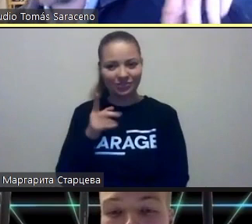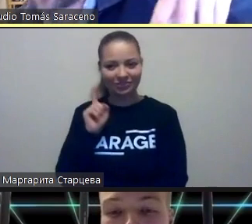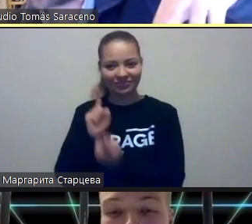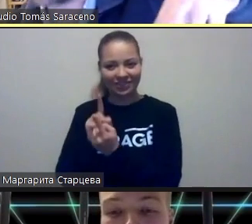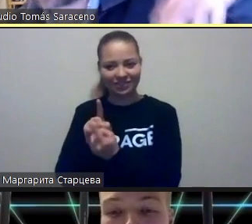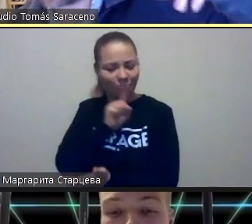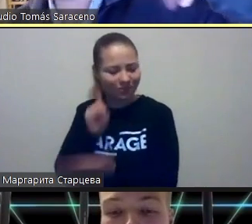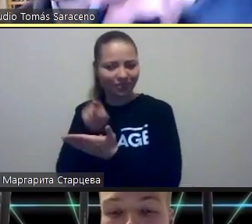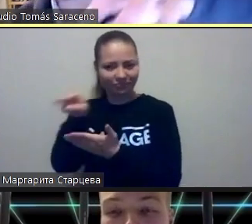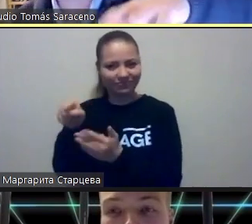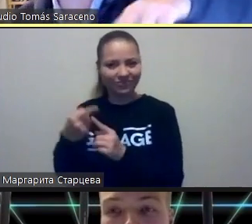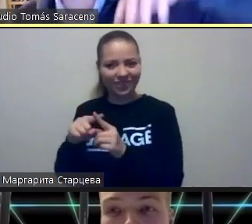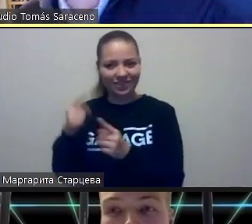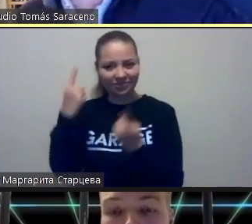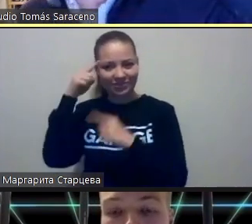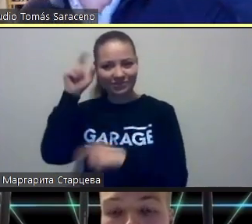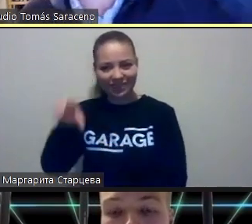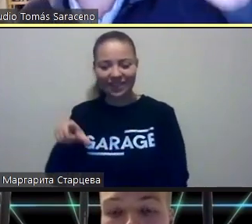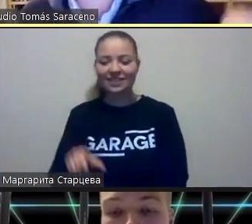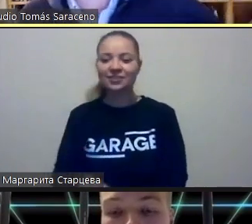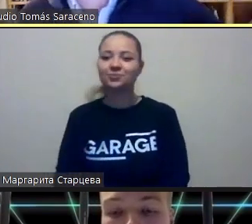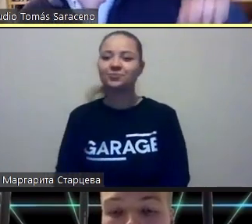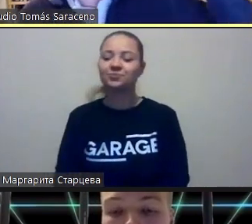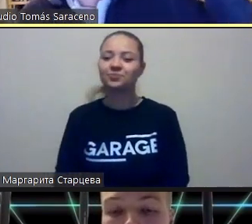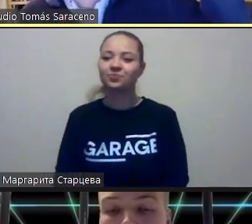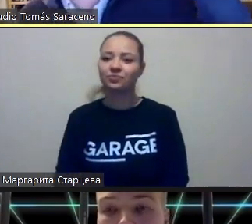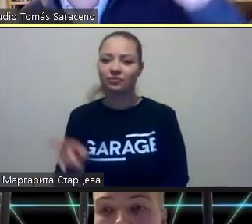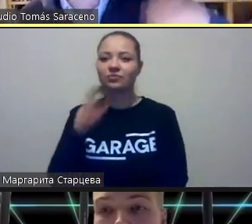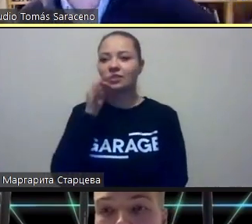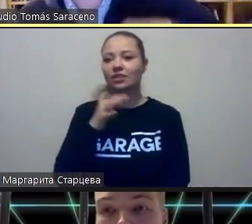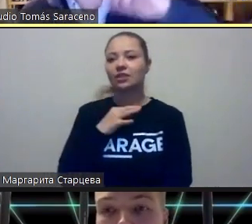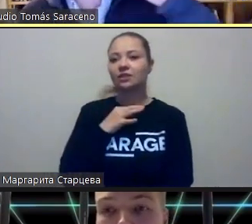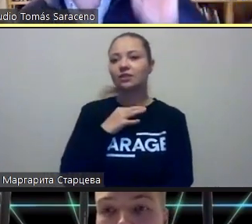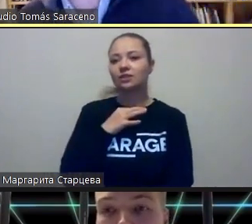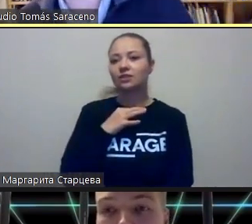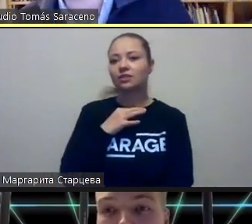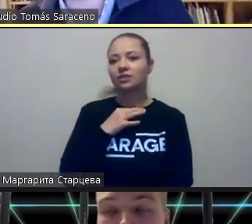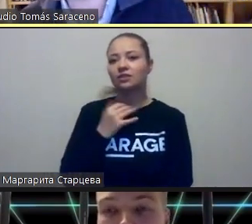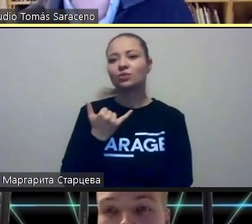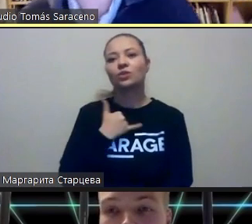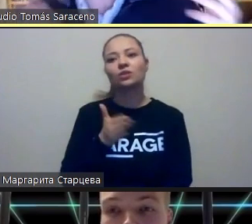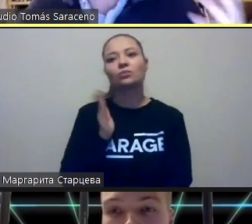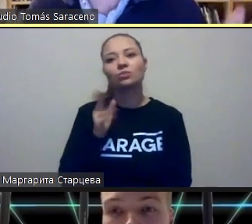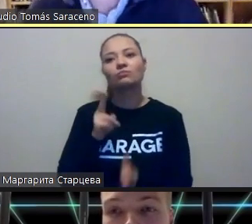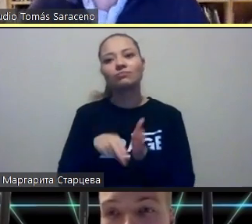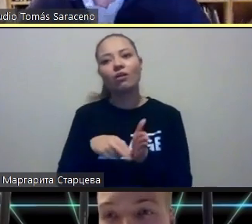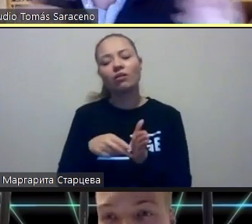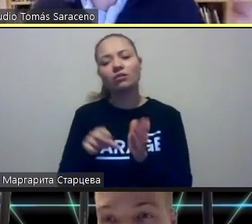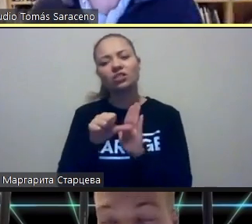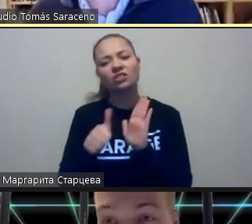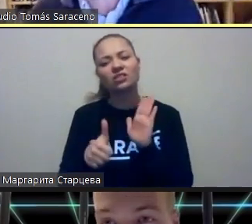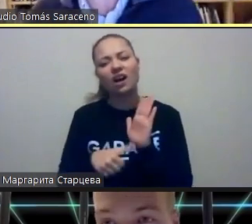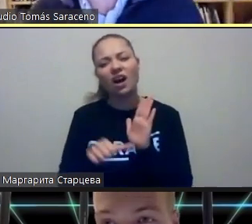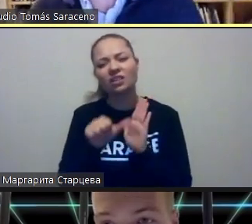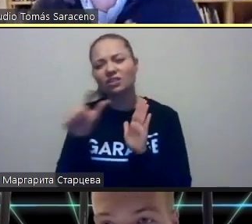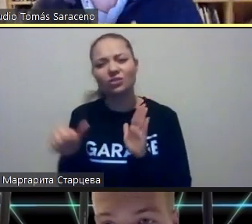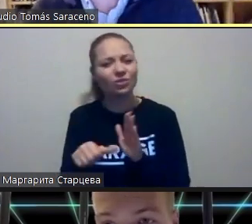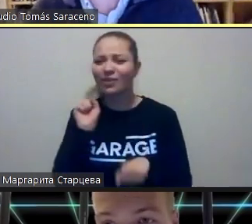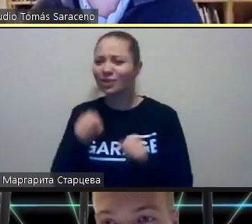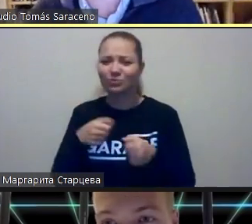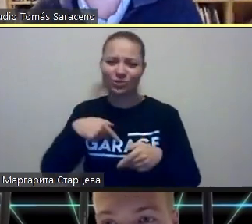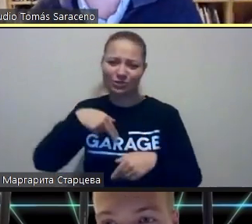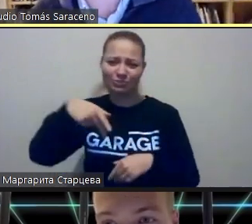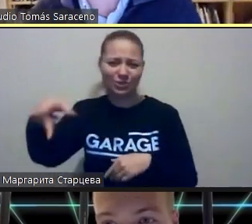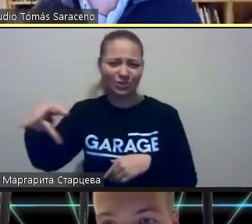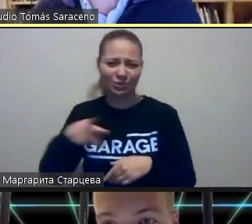walking next to the train, you will go faster with a translator, drinking vodka. We have such an amazing time. Then we arrived at the Lenin Museum. He gave